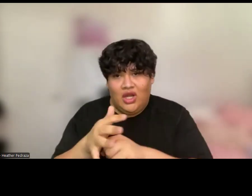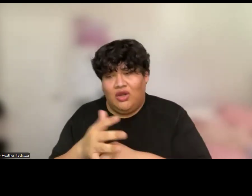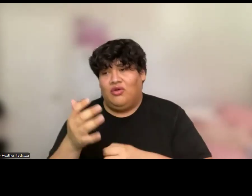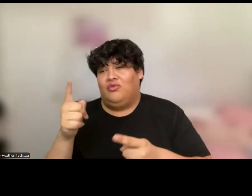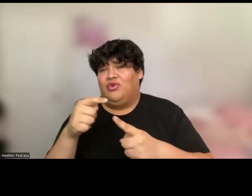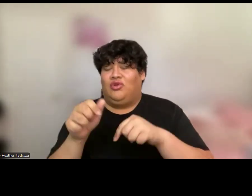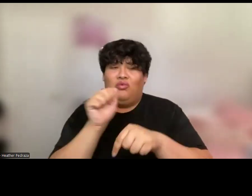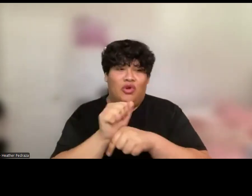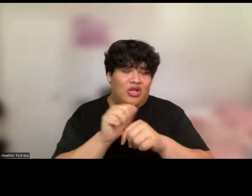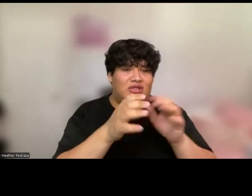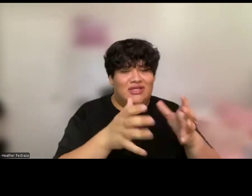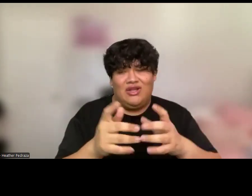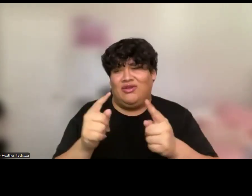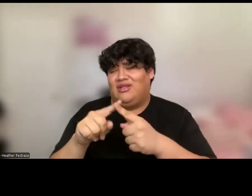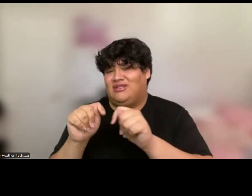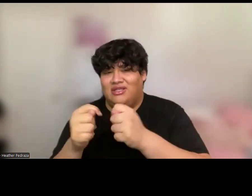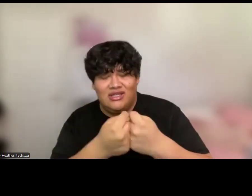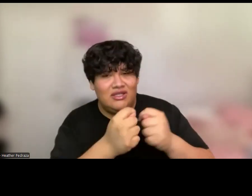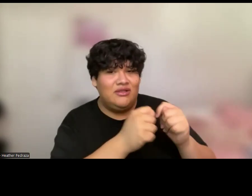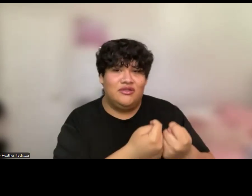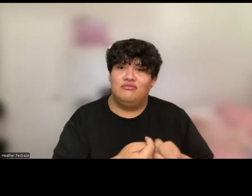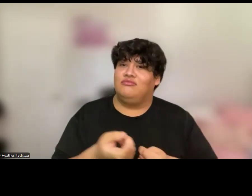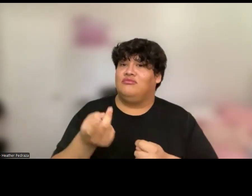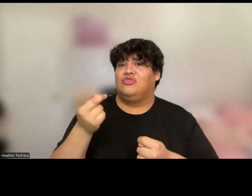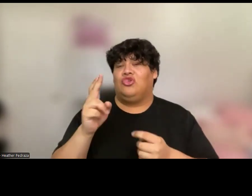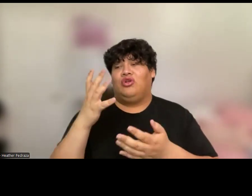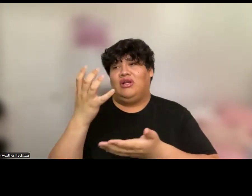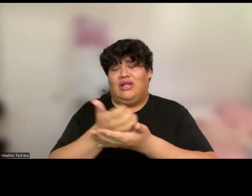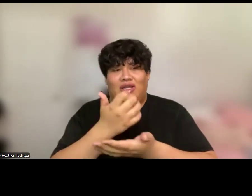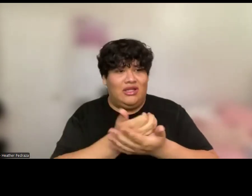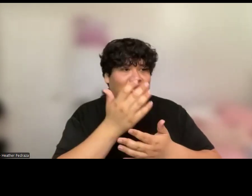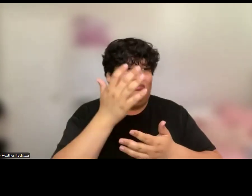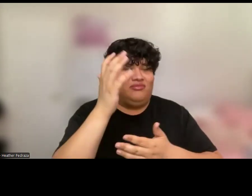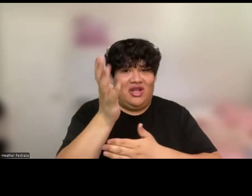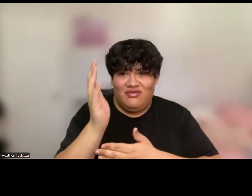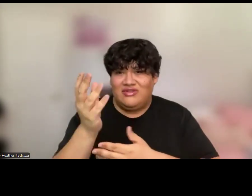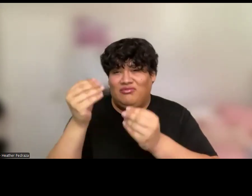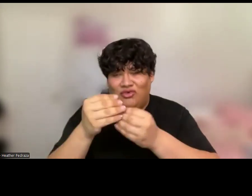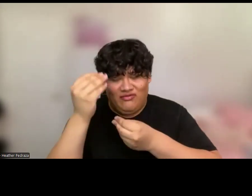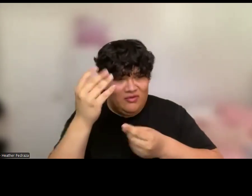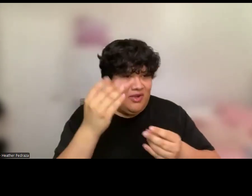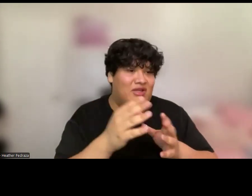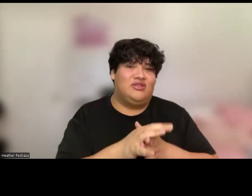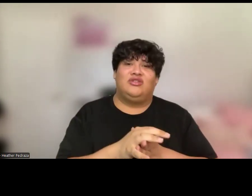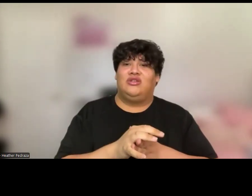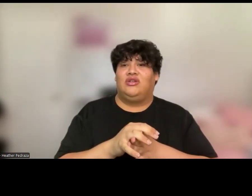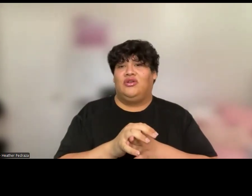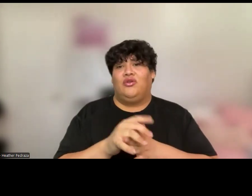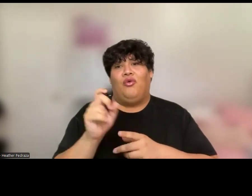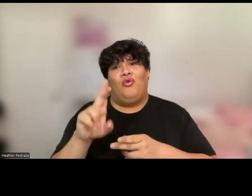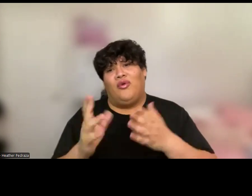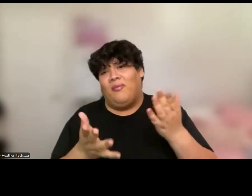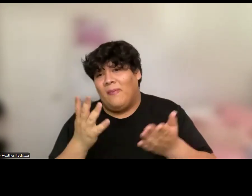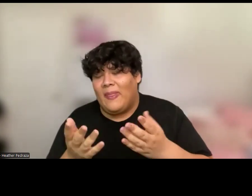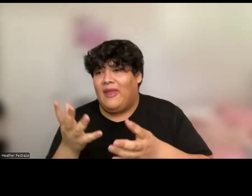on multidisciplinary teams, might be from collective advocacy that you've done on long-term care issues, maybe from